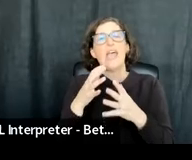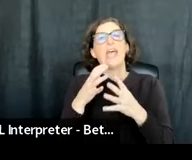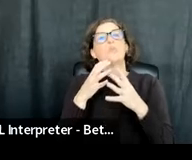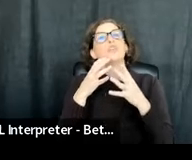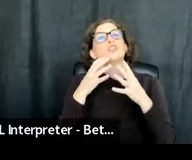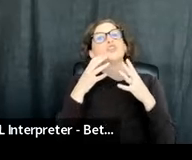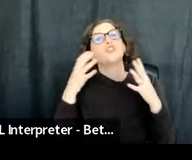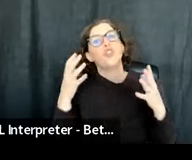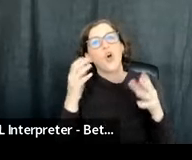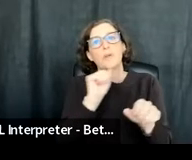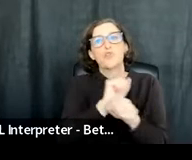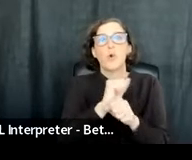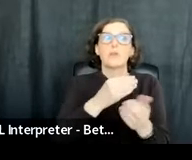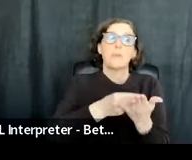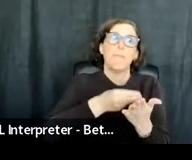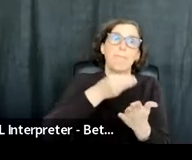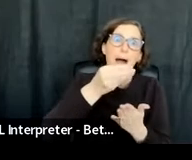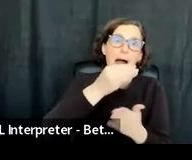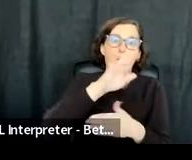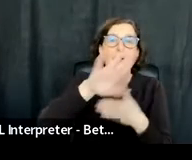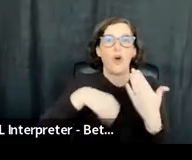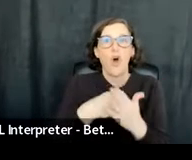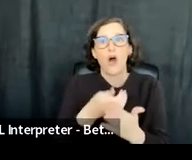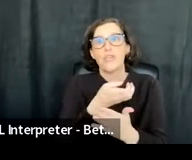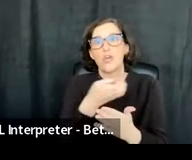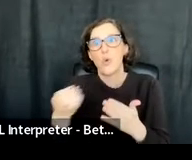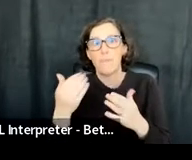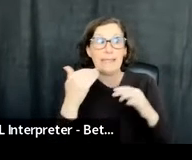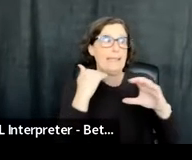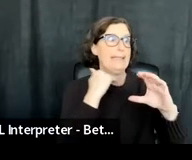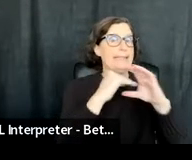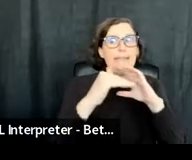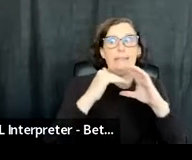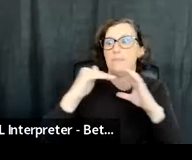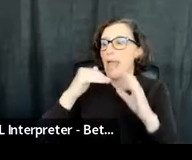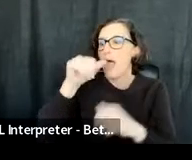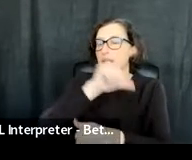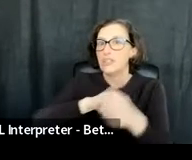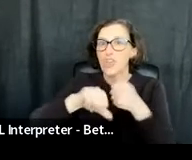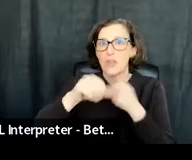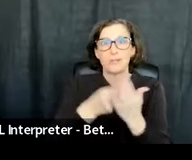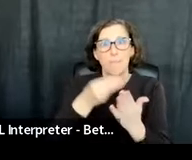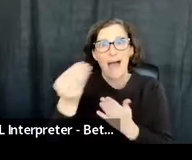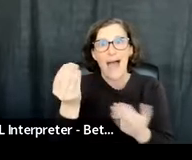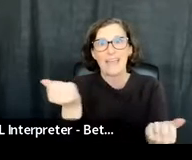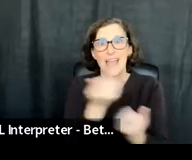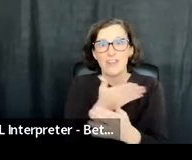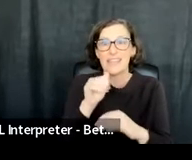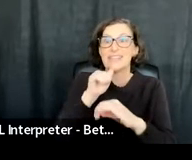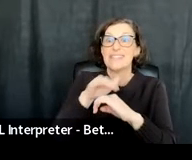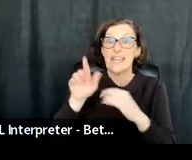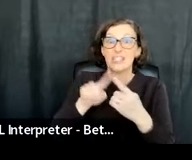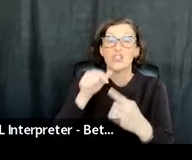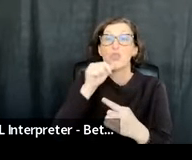procurement person, all the back and forth emails between the supervisor and the procurement person to get all that equipment, to get it all shipped down, the coordination